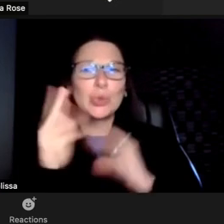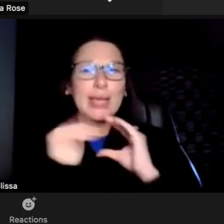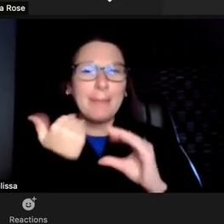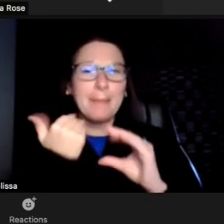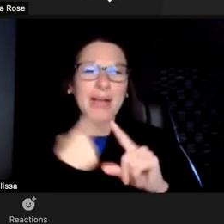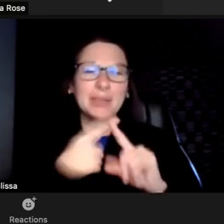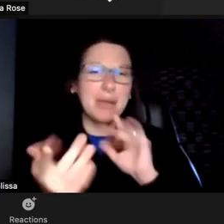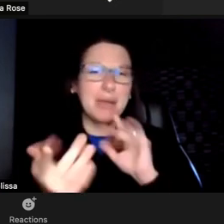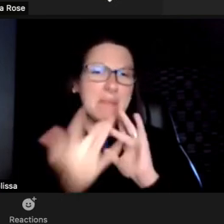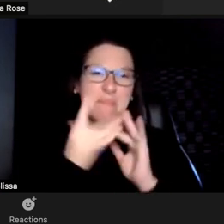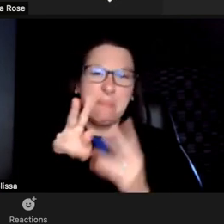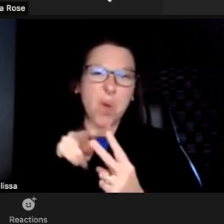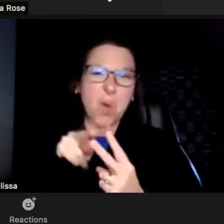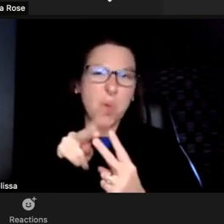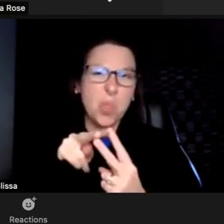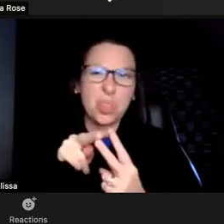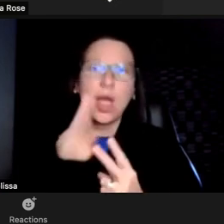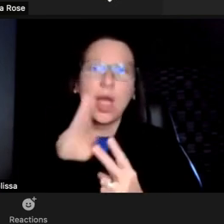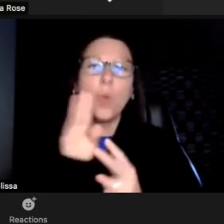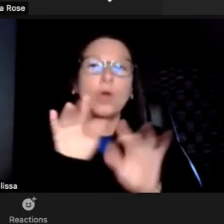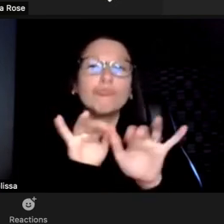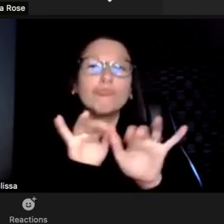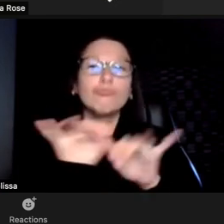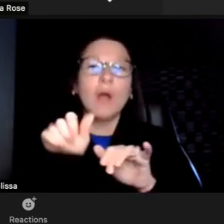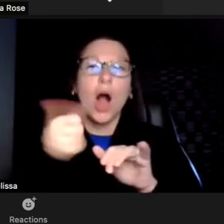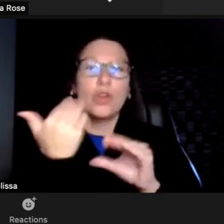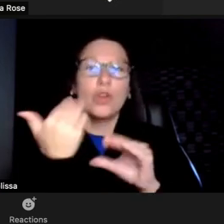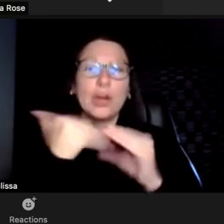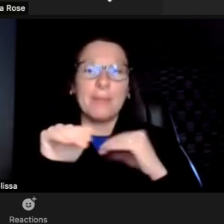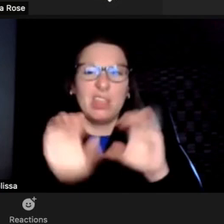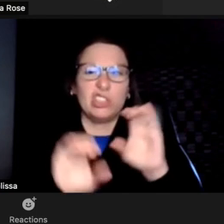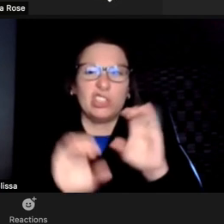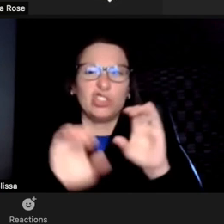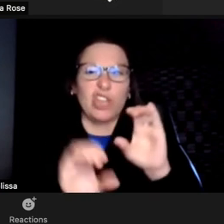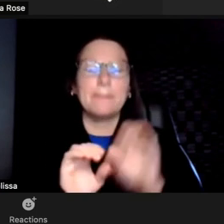them. I'll put my other one in the chat box.